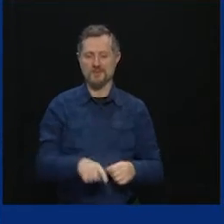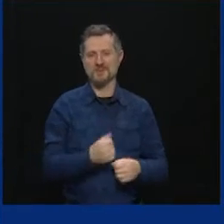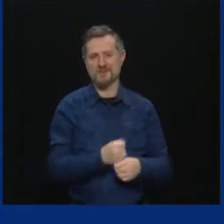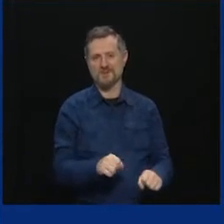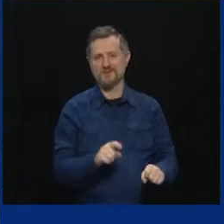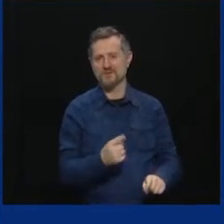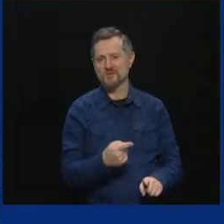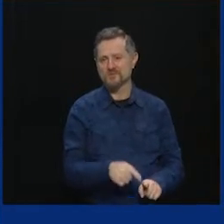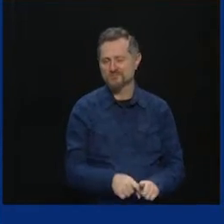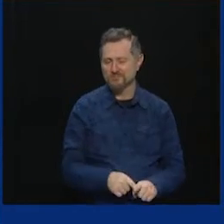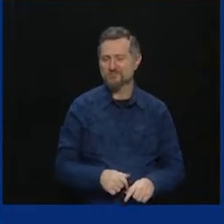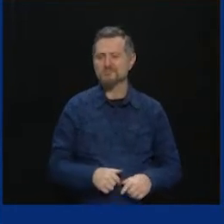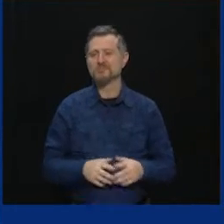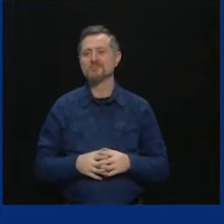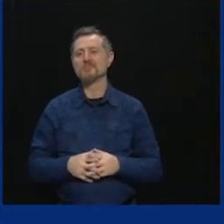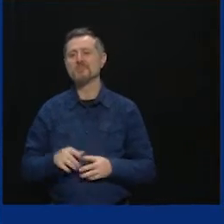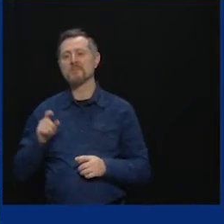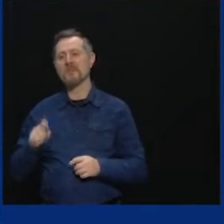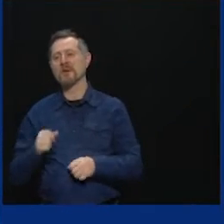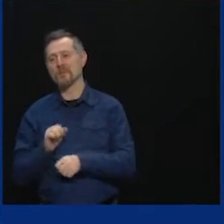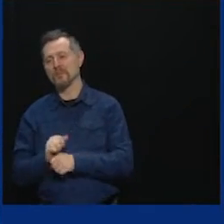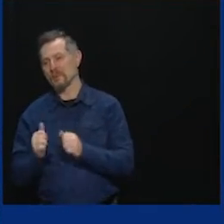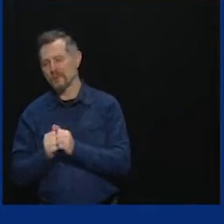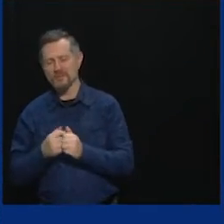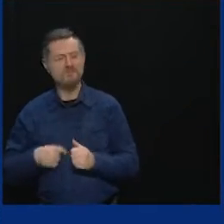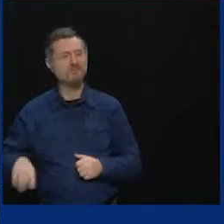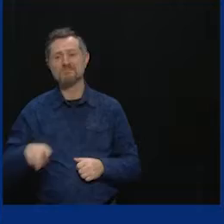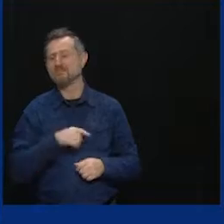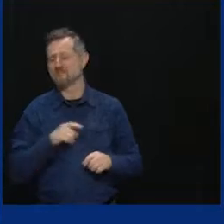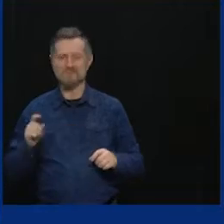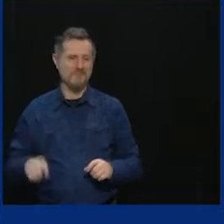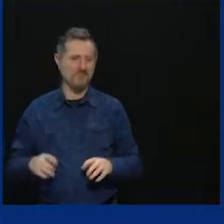we have to work together. We have to be on one accord.